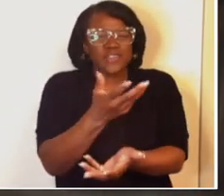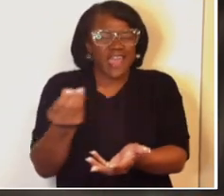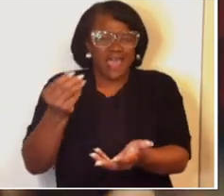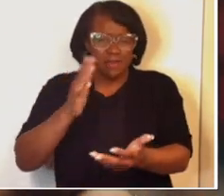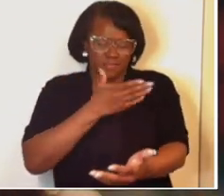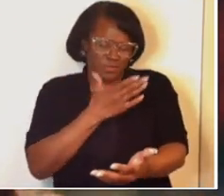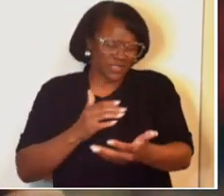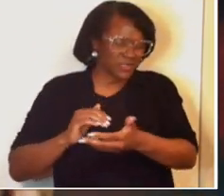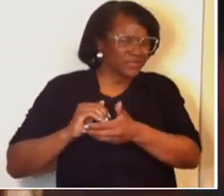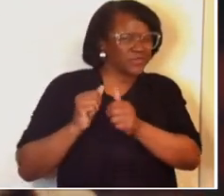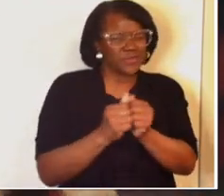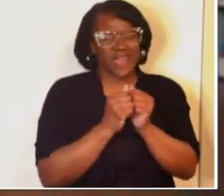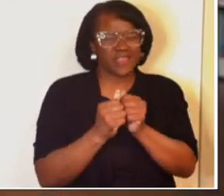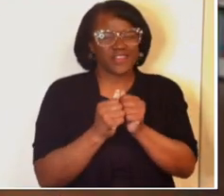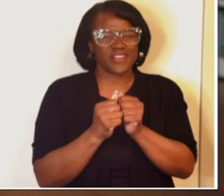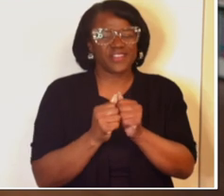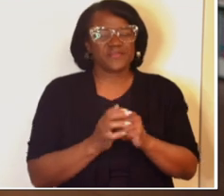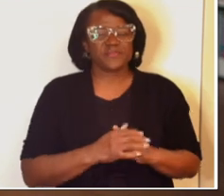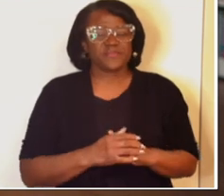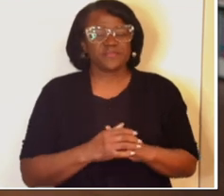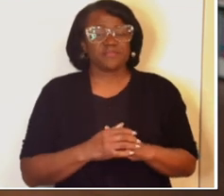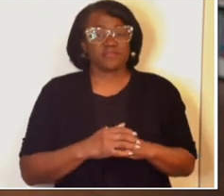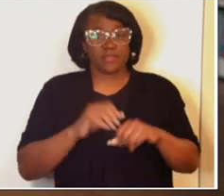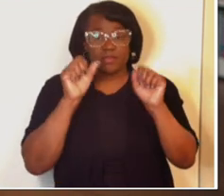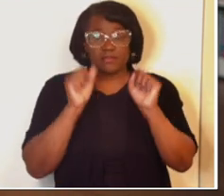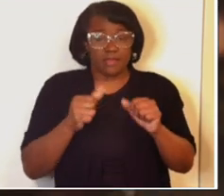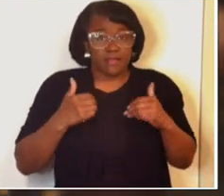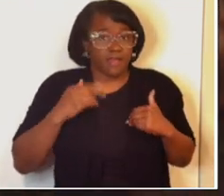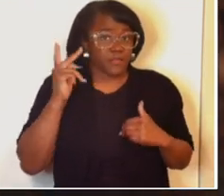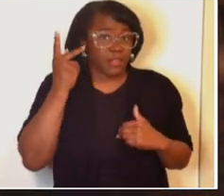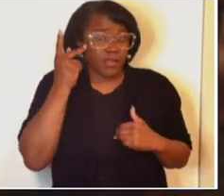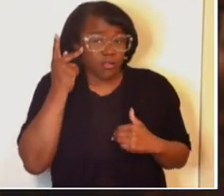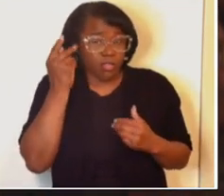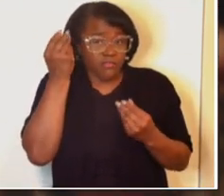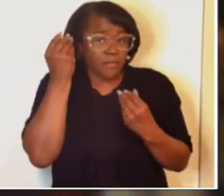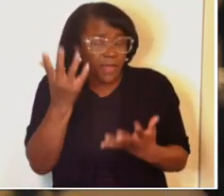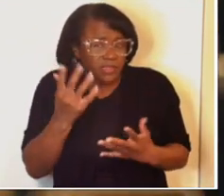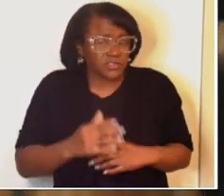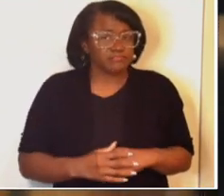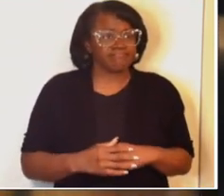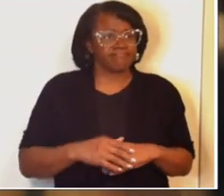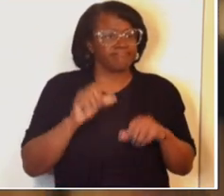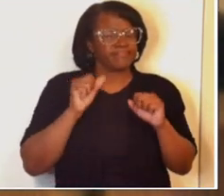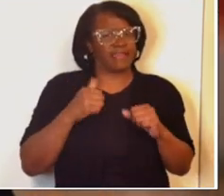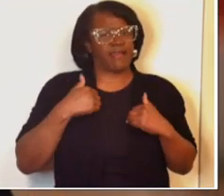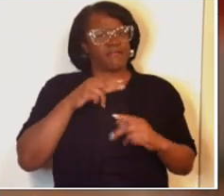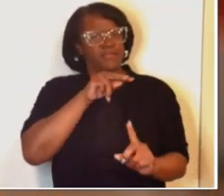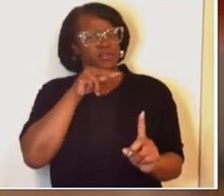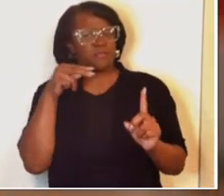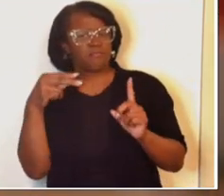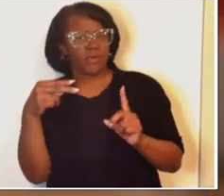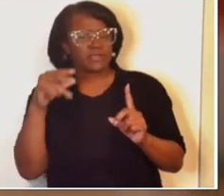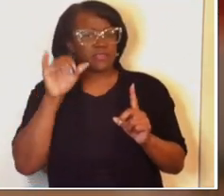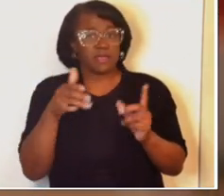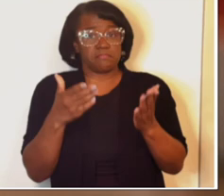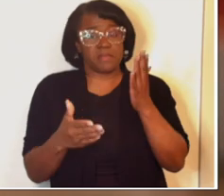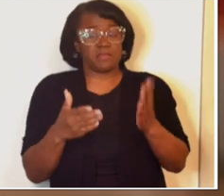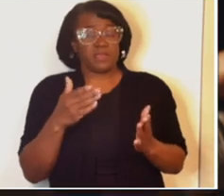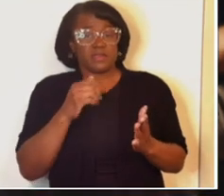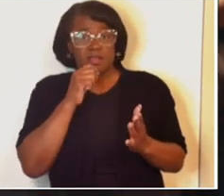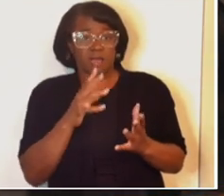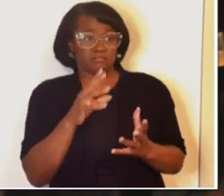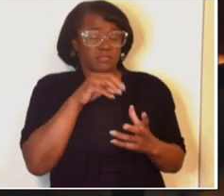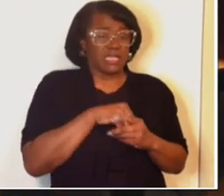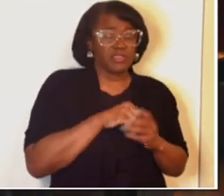be. It can contain political content as well. It can contain viewpoints that might not make it to a newspaper.